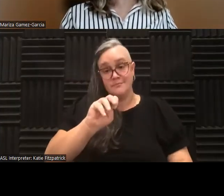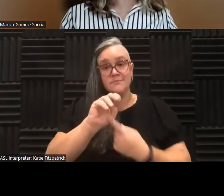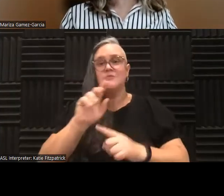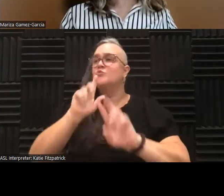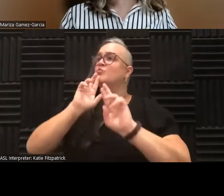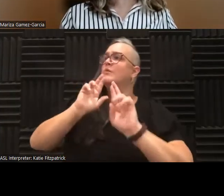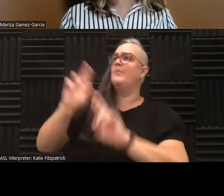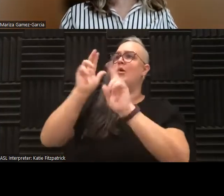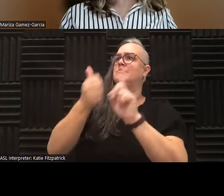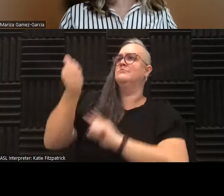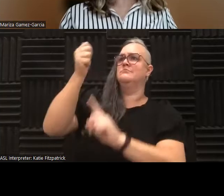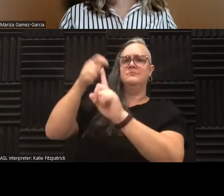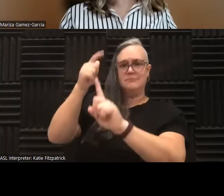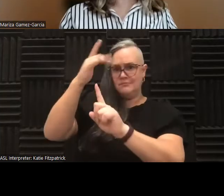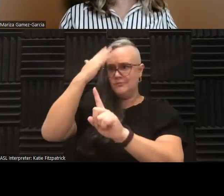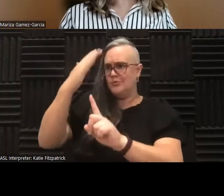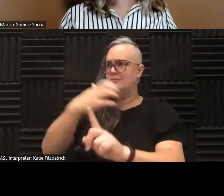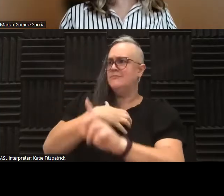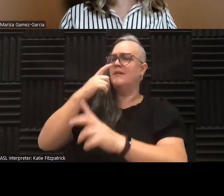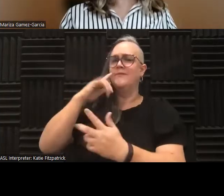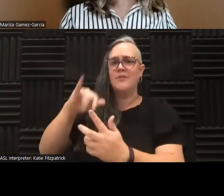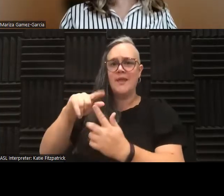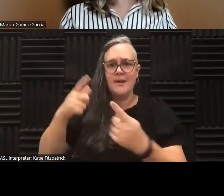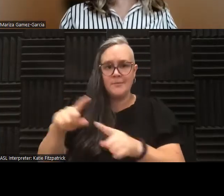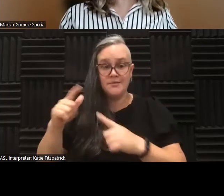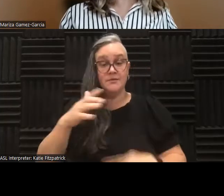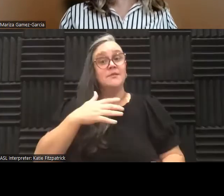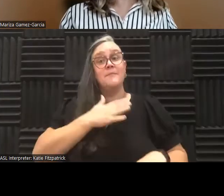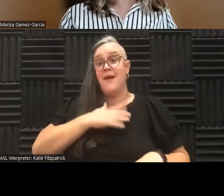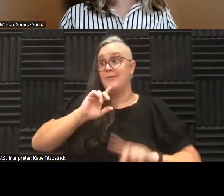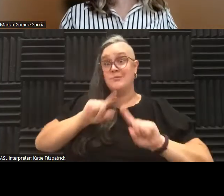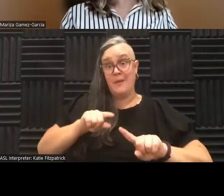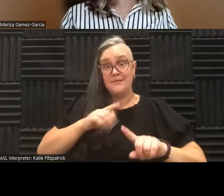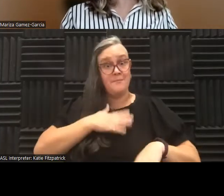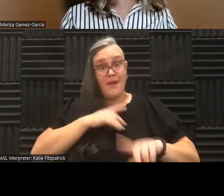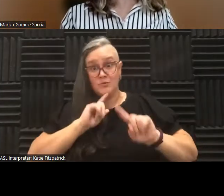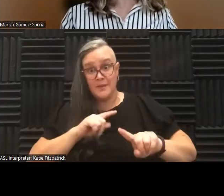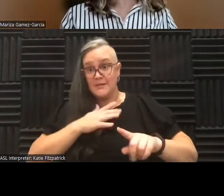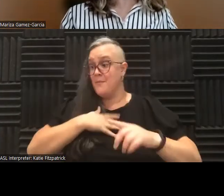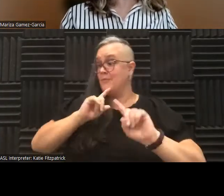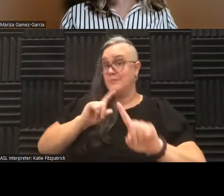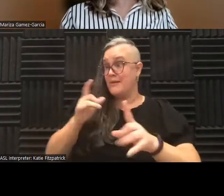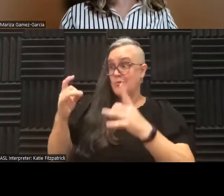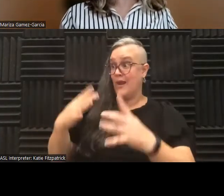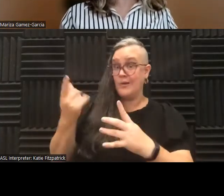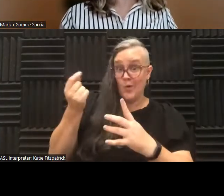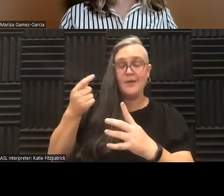My response to hate. My response to hate. My response to hate. My response to hate is